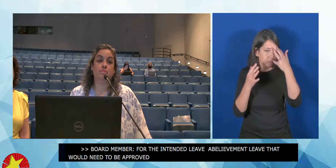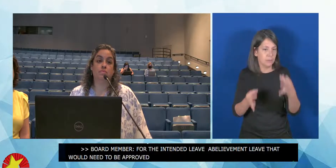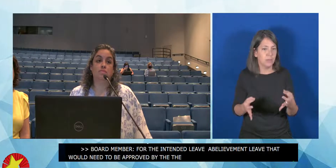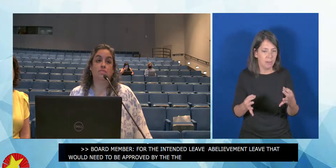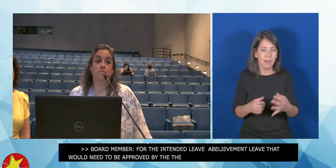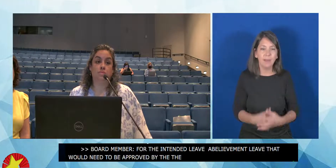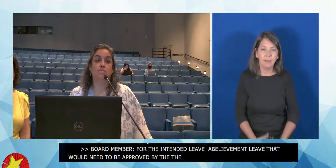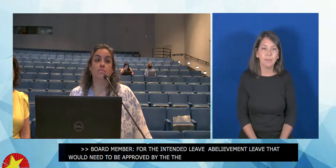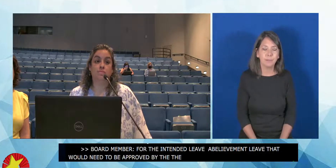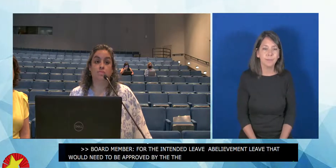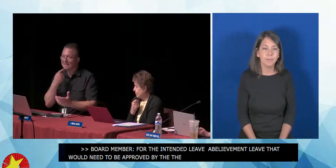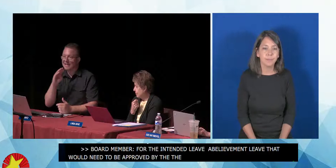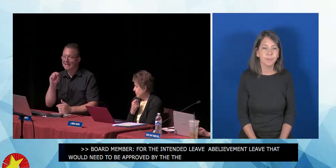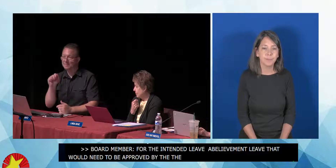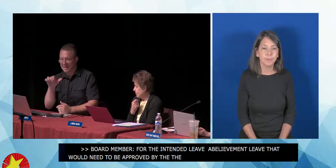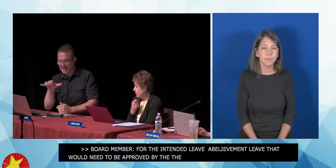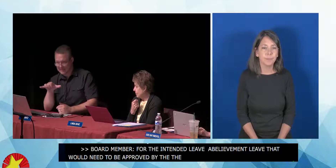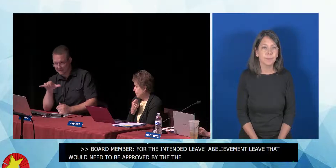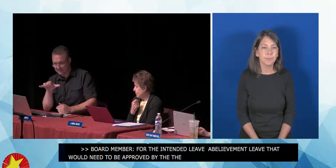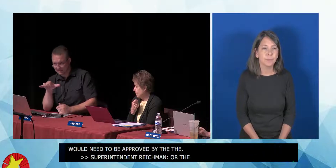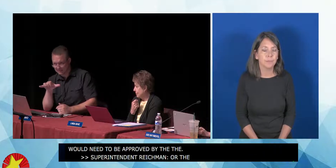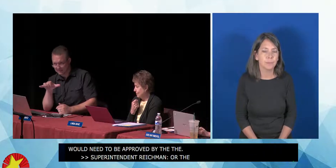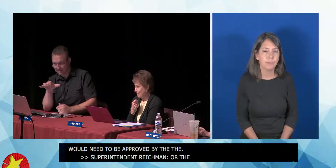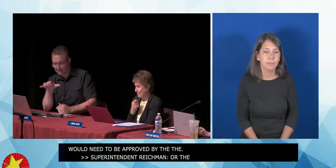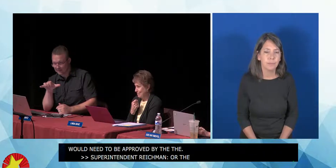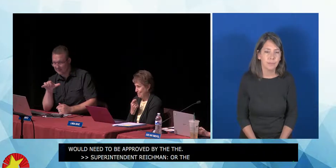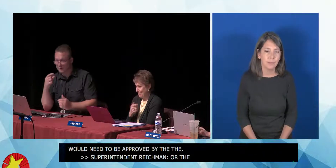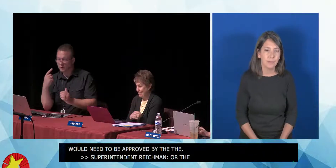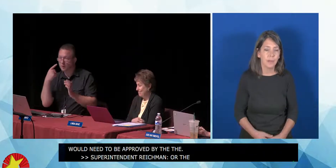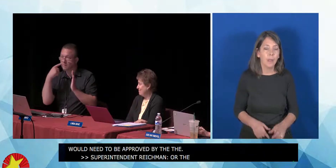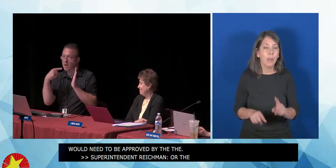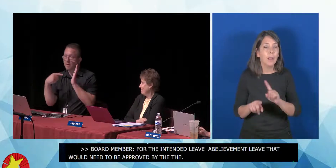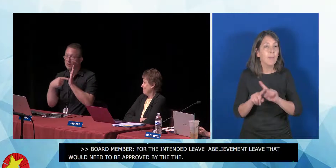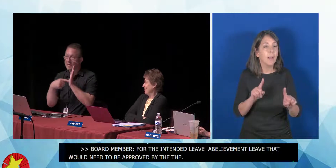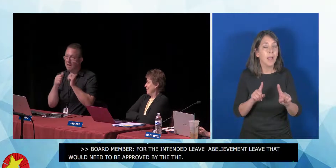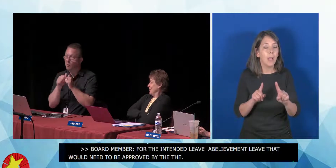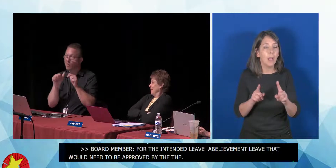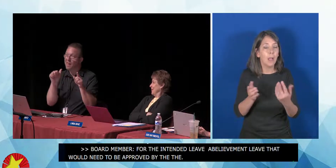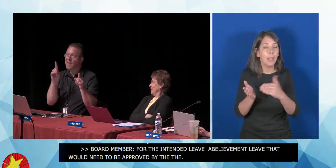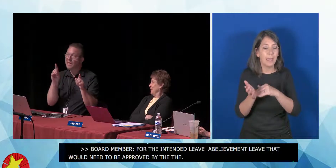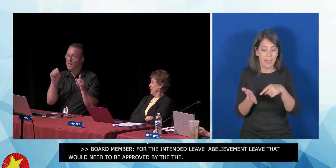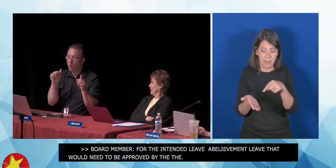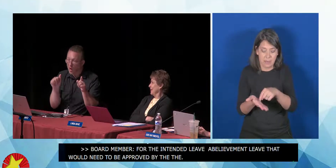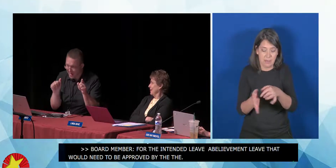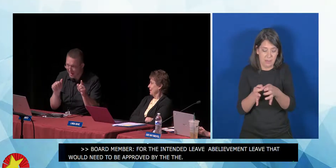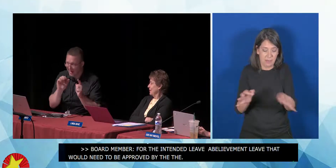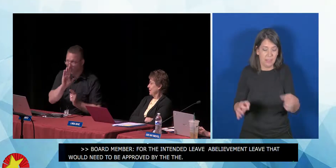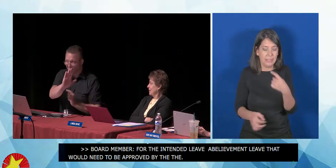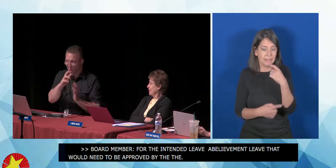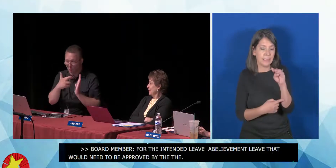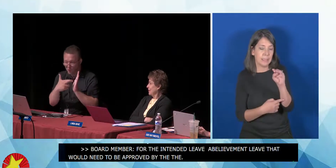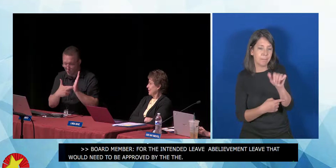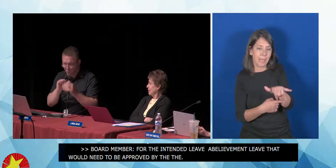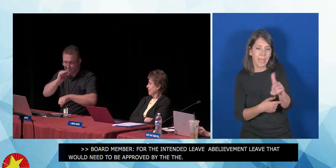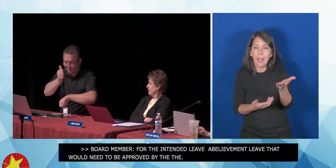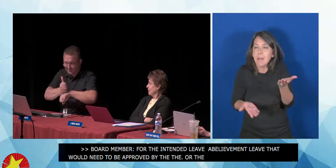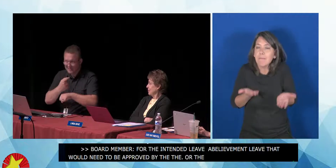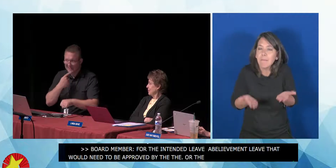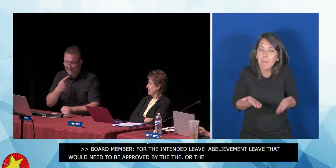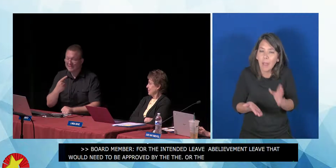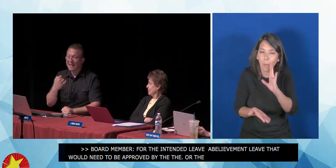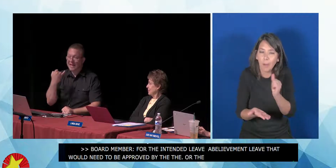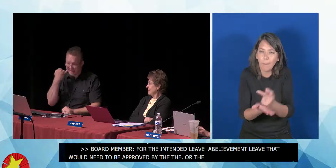But again, in here it says may. And so I know that